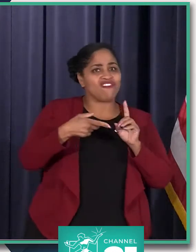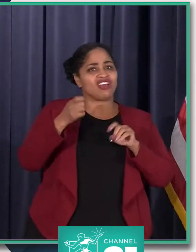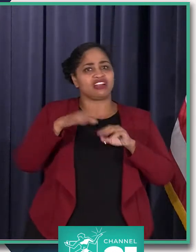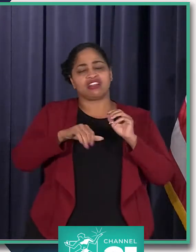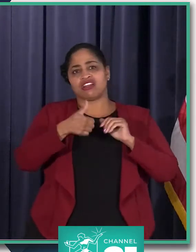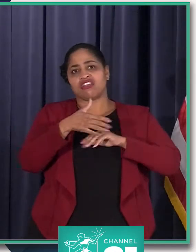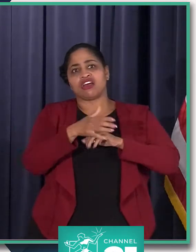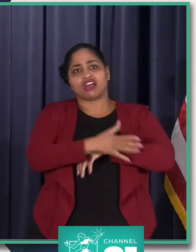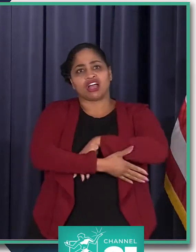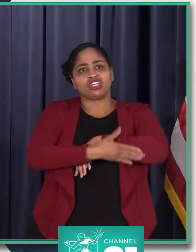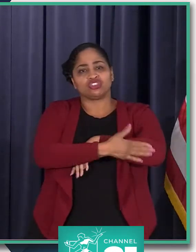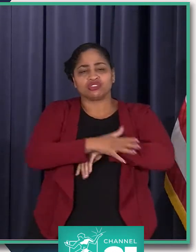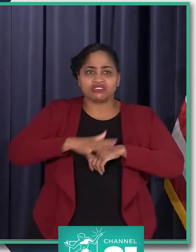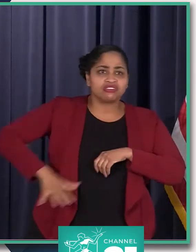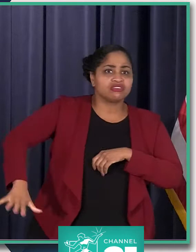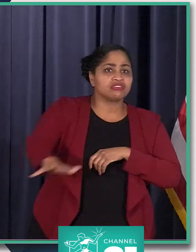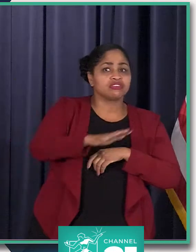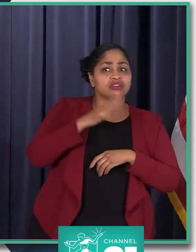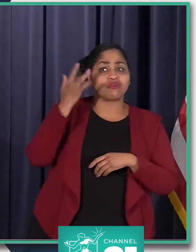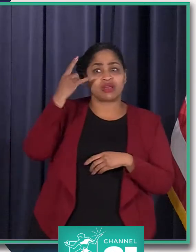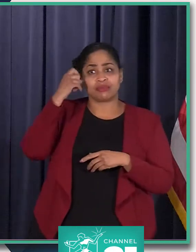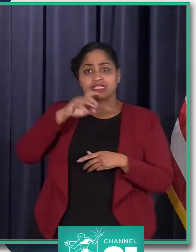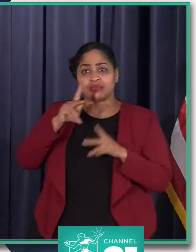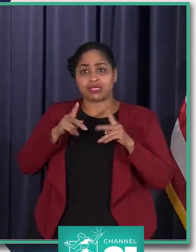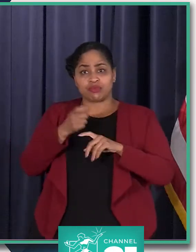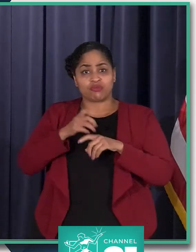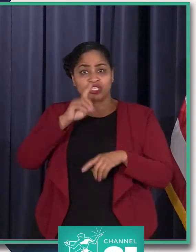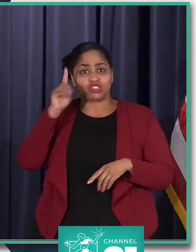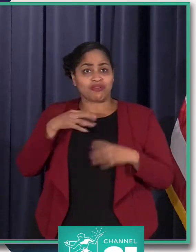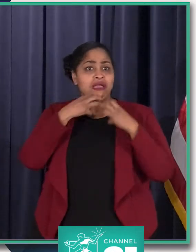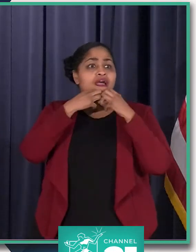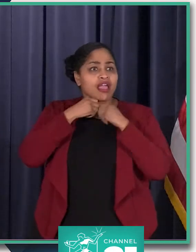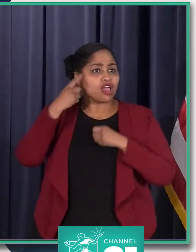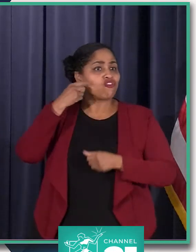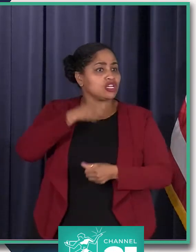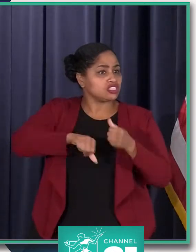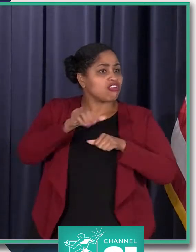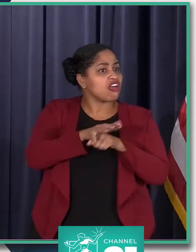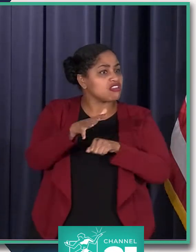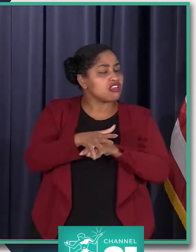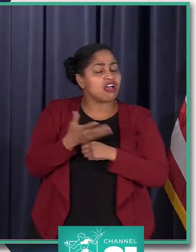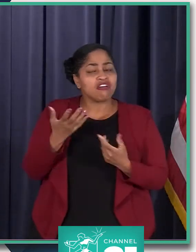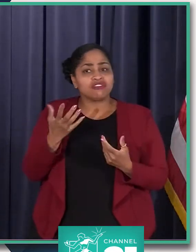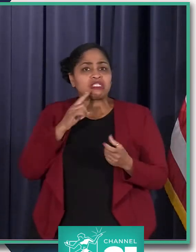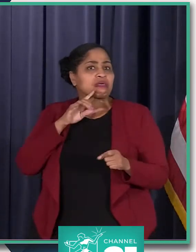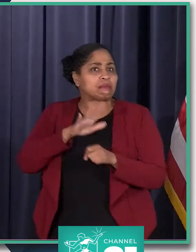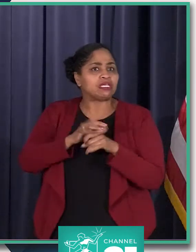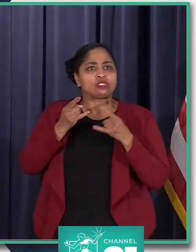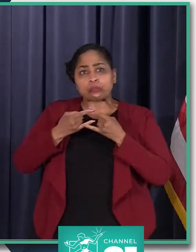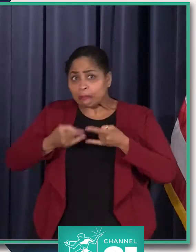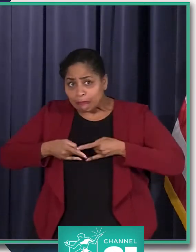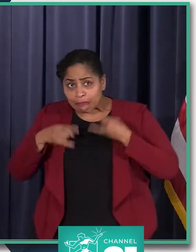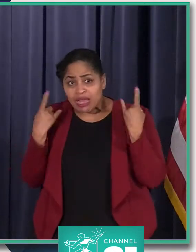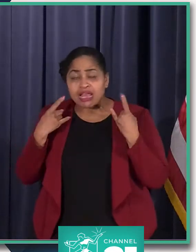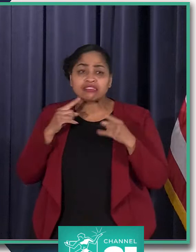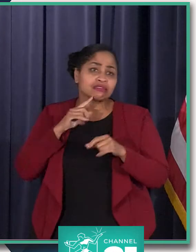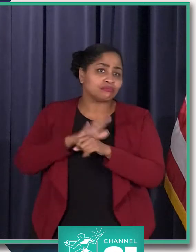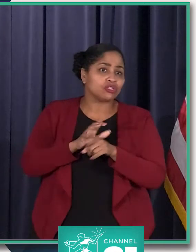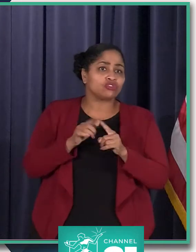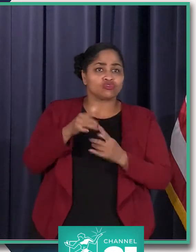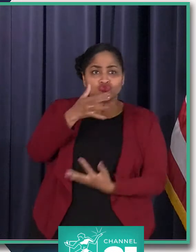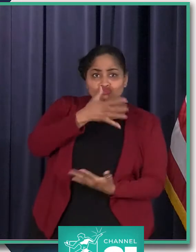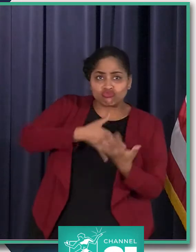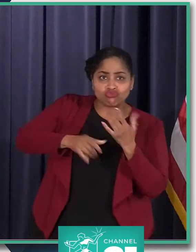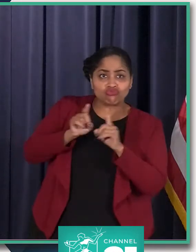and it's been purely because the people of this city care for each other enough to commit to the mask and to commit to the social distancing, and